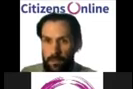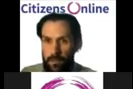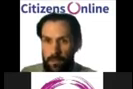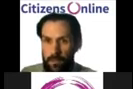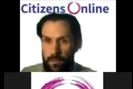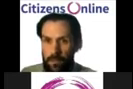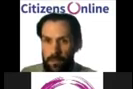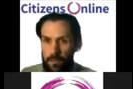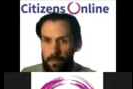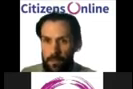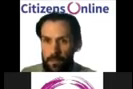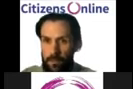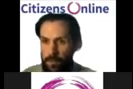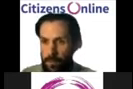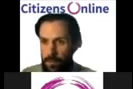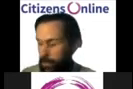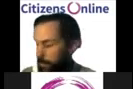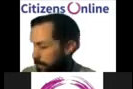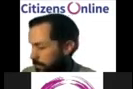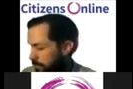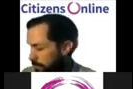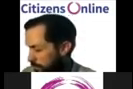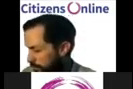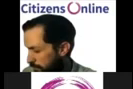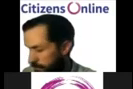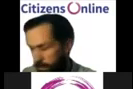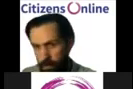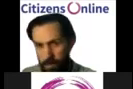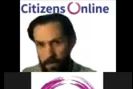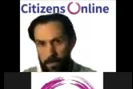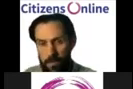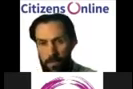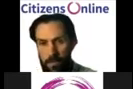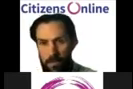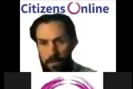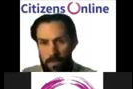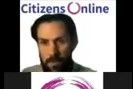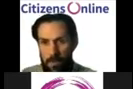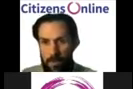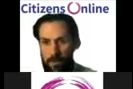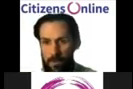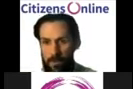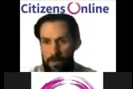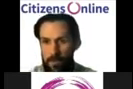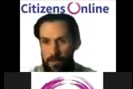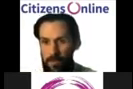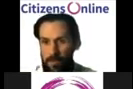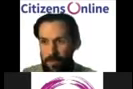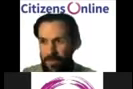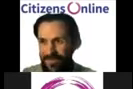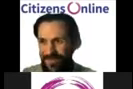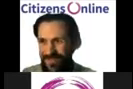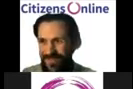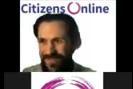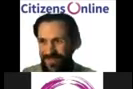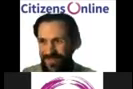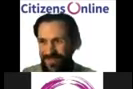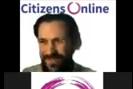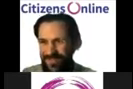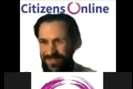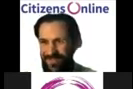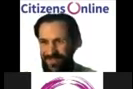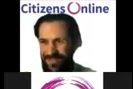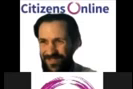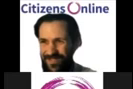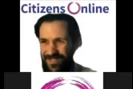room and your learner or user can then join that room either by knocking on the door if you've locked the room down to keep it nice and safe and secure,